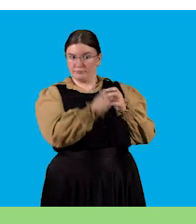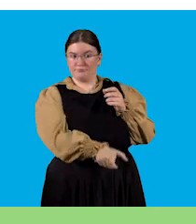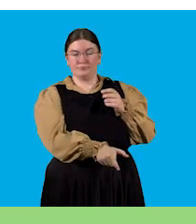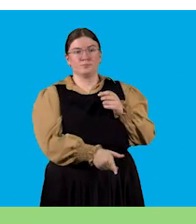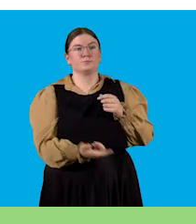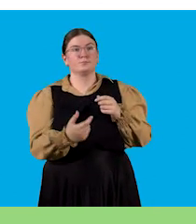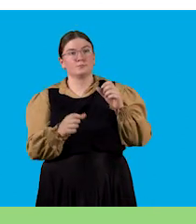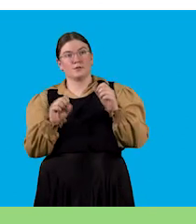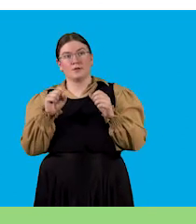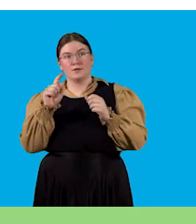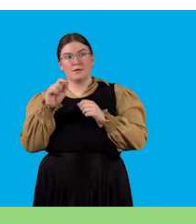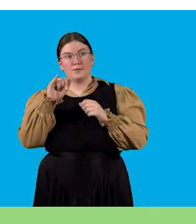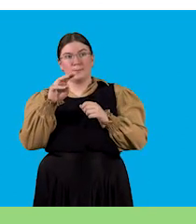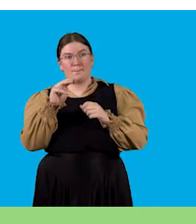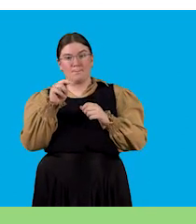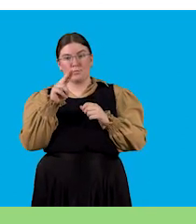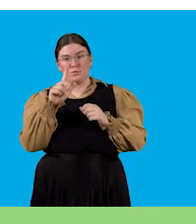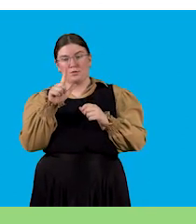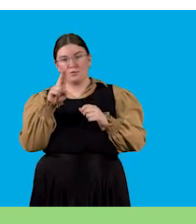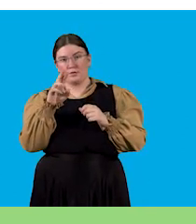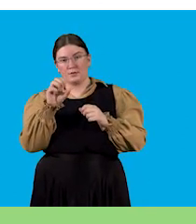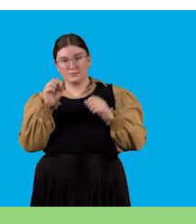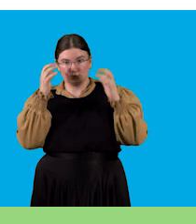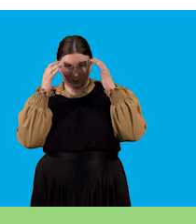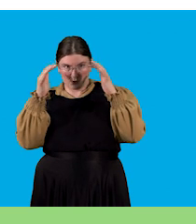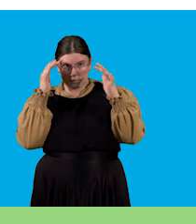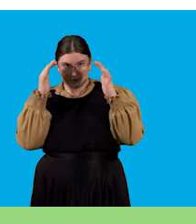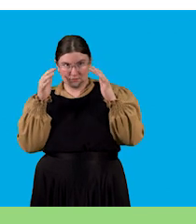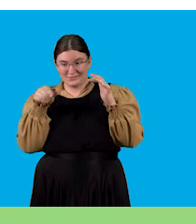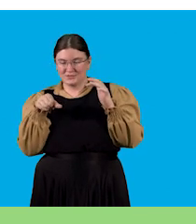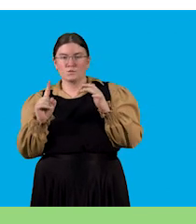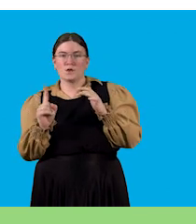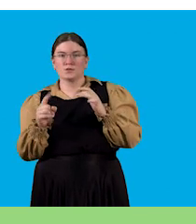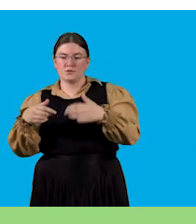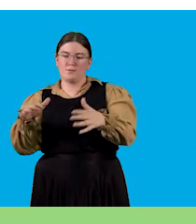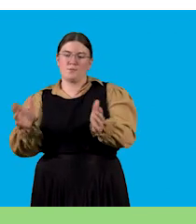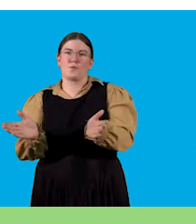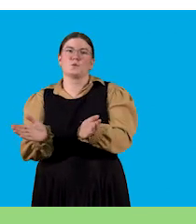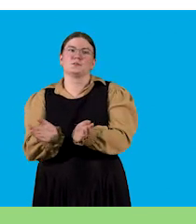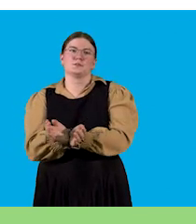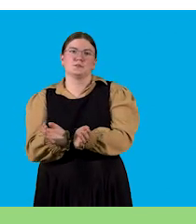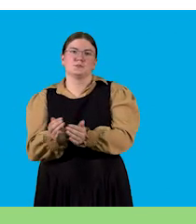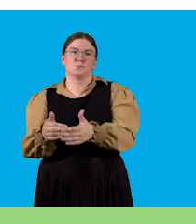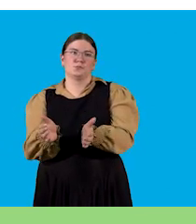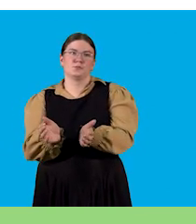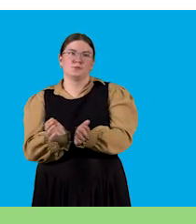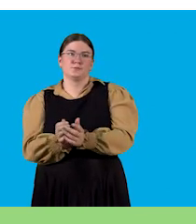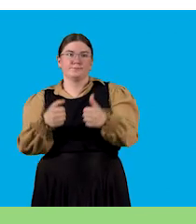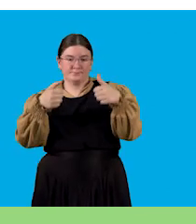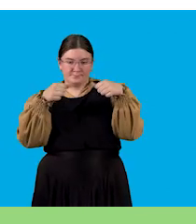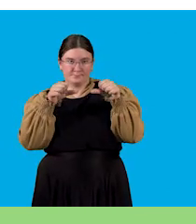a stimulus. Our stimulus in this case is the hot pot. We have receptors